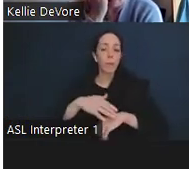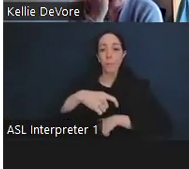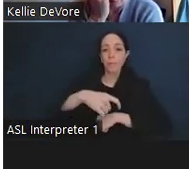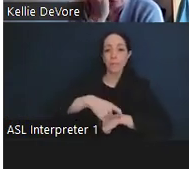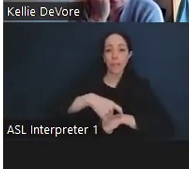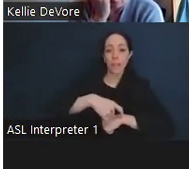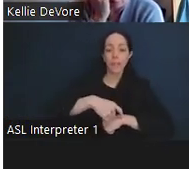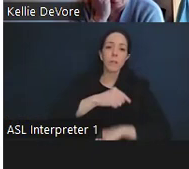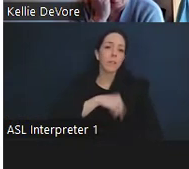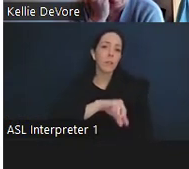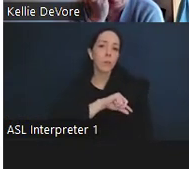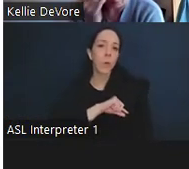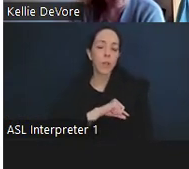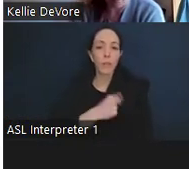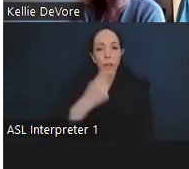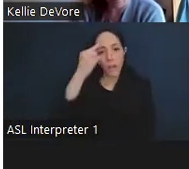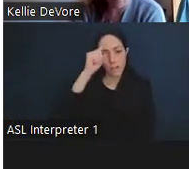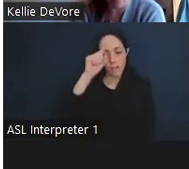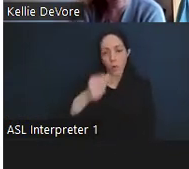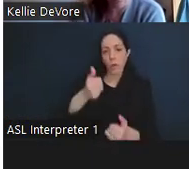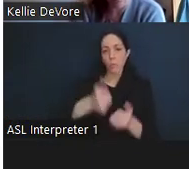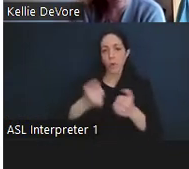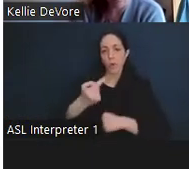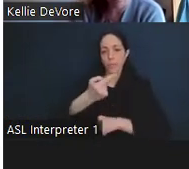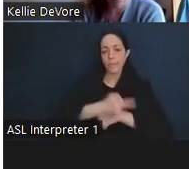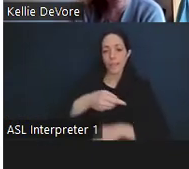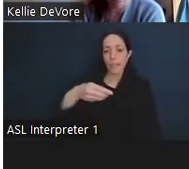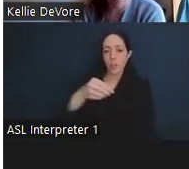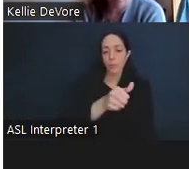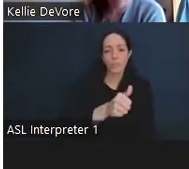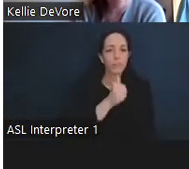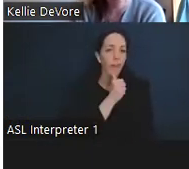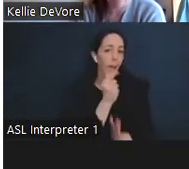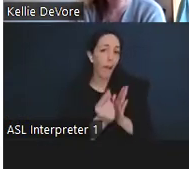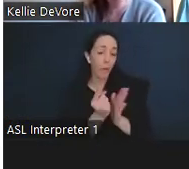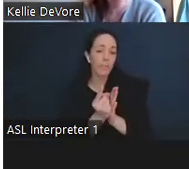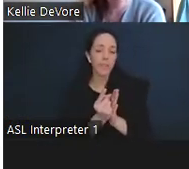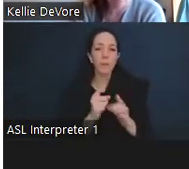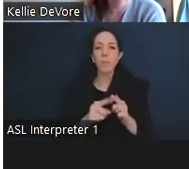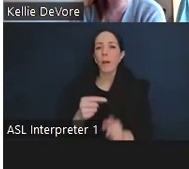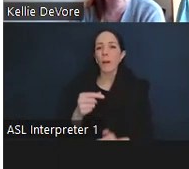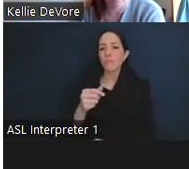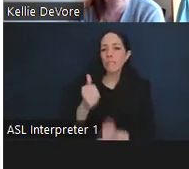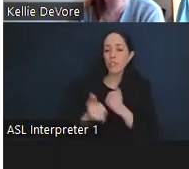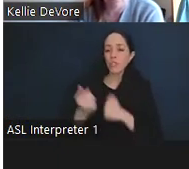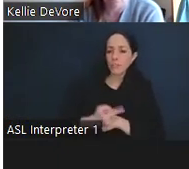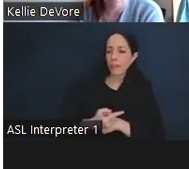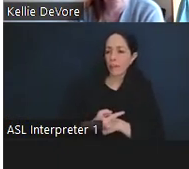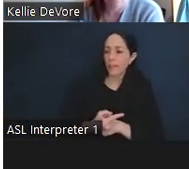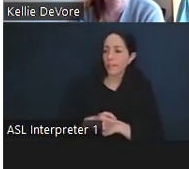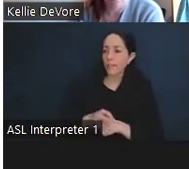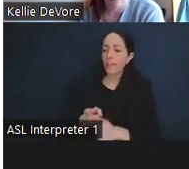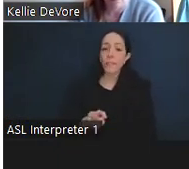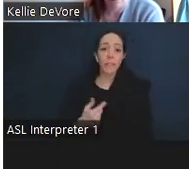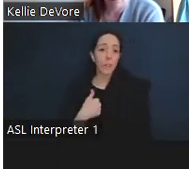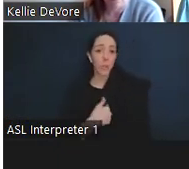a per diem compensation, since it is not an hourly compensation? So Caroline, we talked about this in